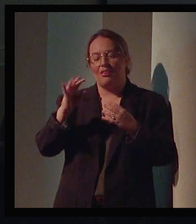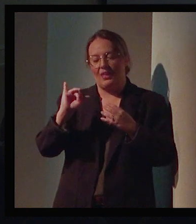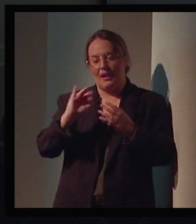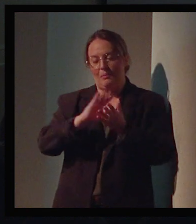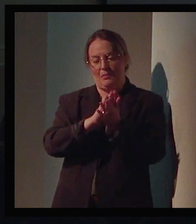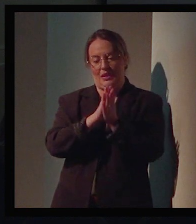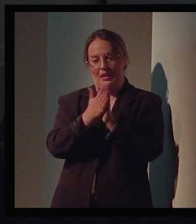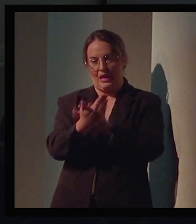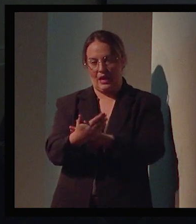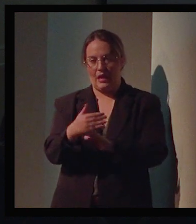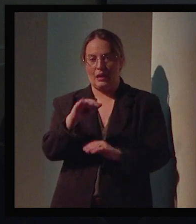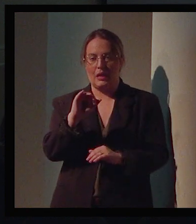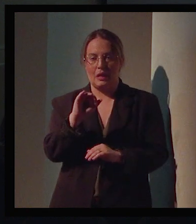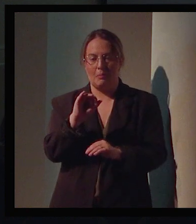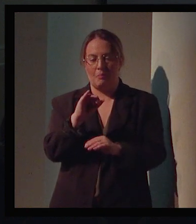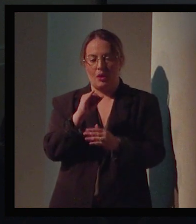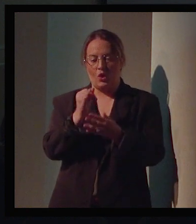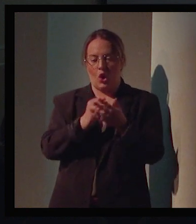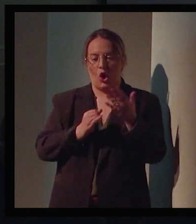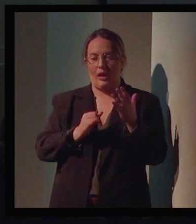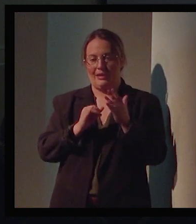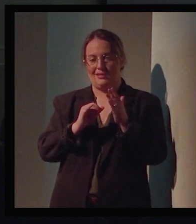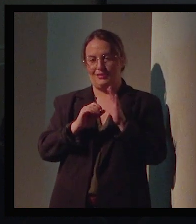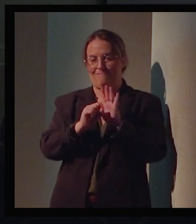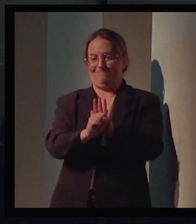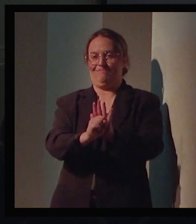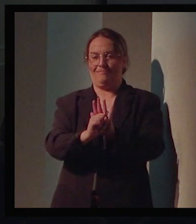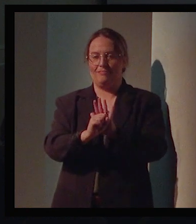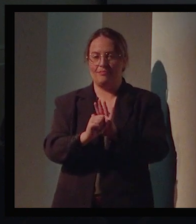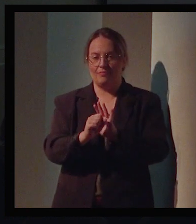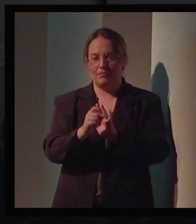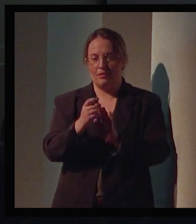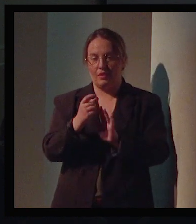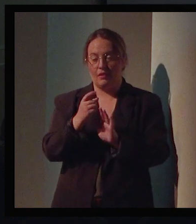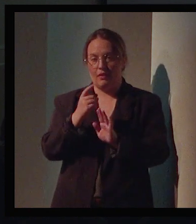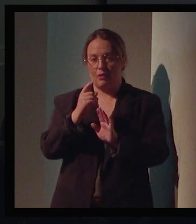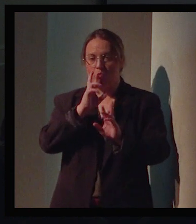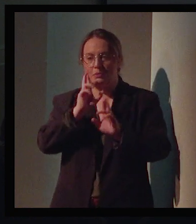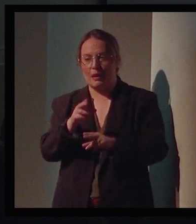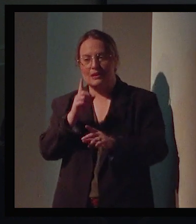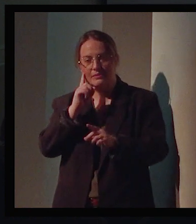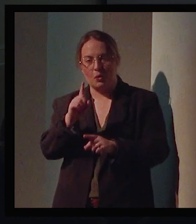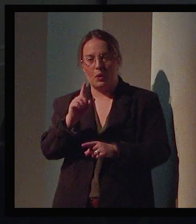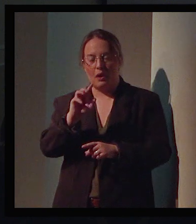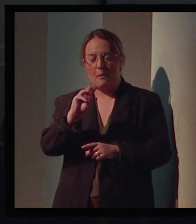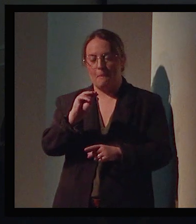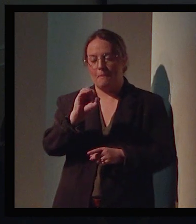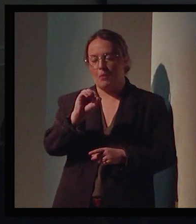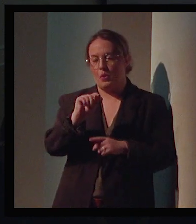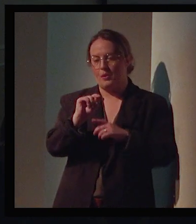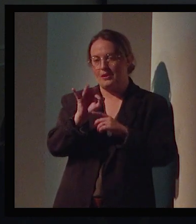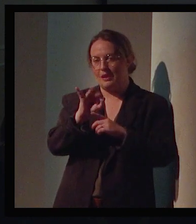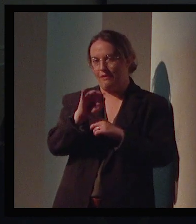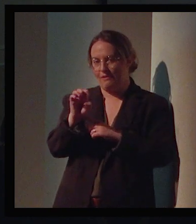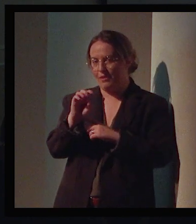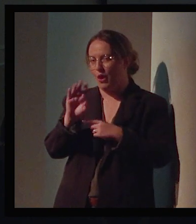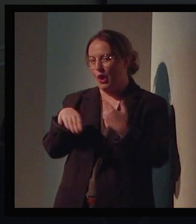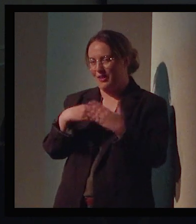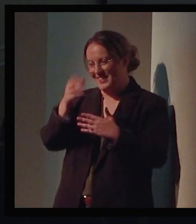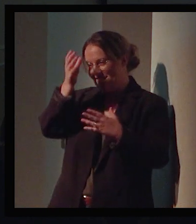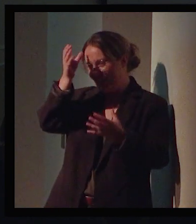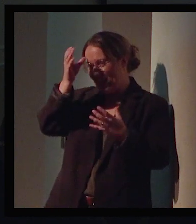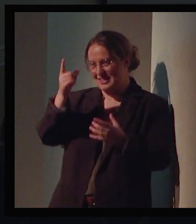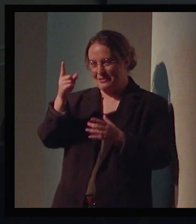the artist's unique presence and response before a motif. And all these qualities, of course, are distilled here in